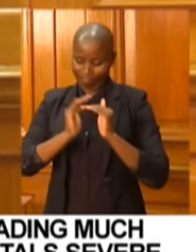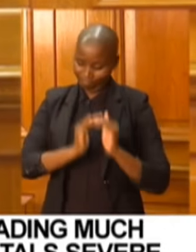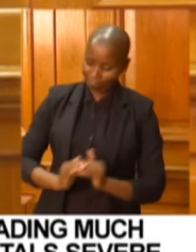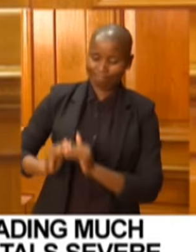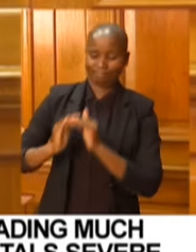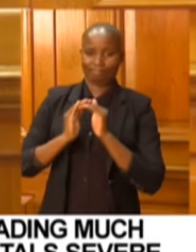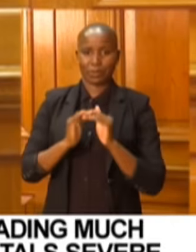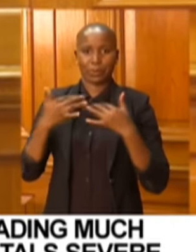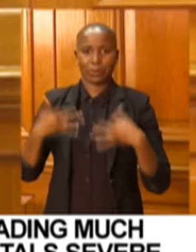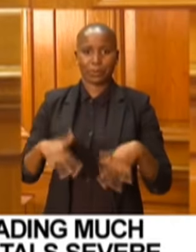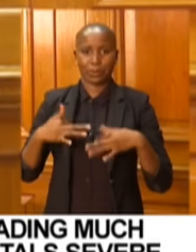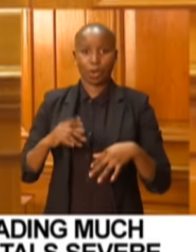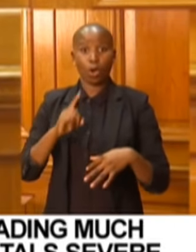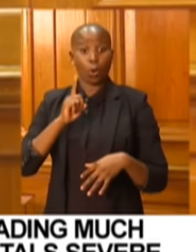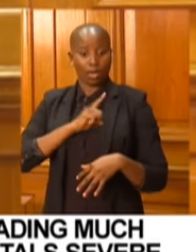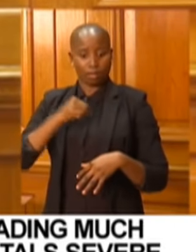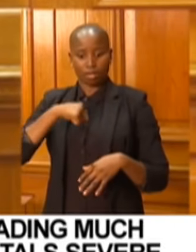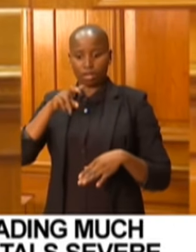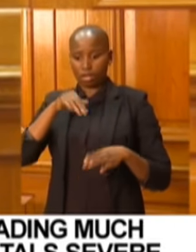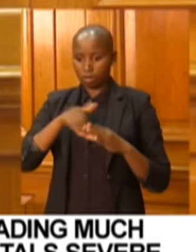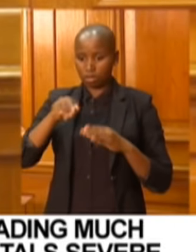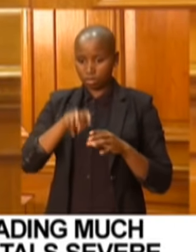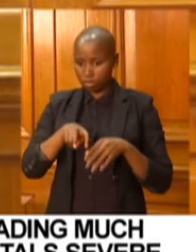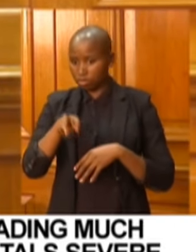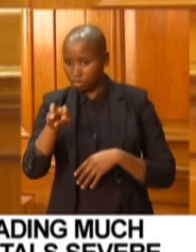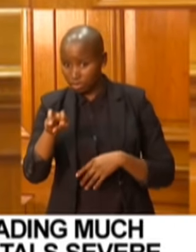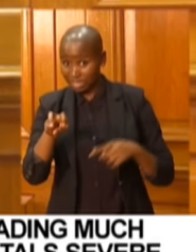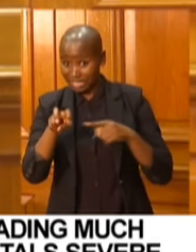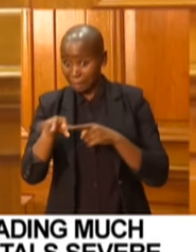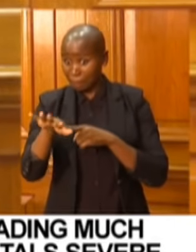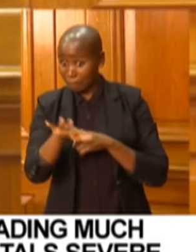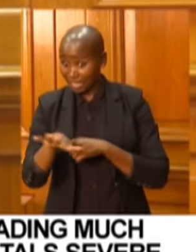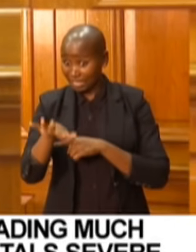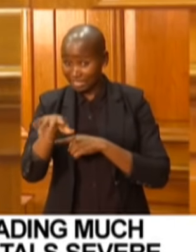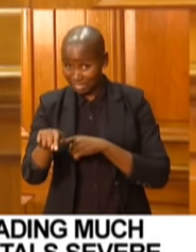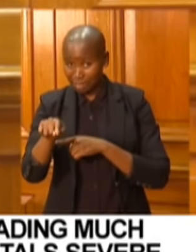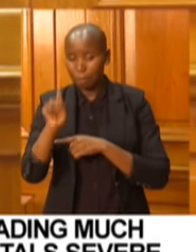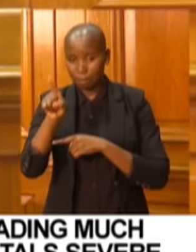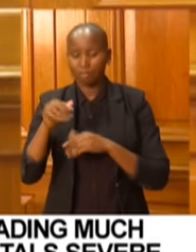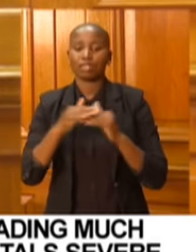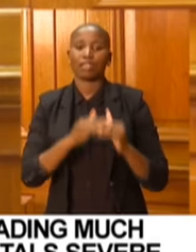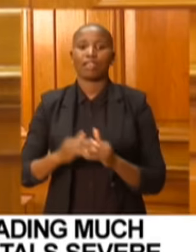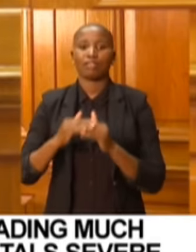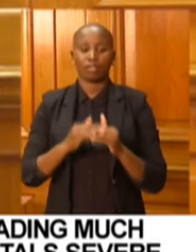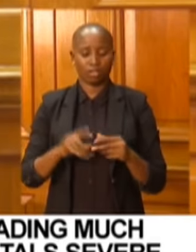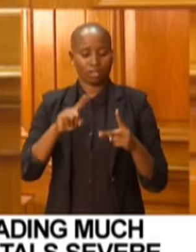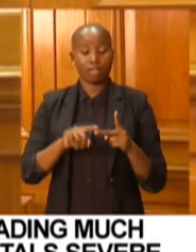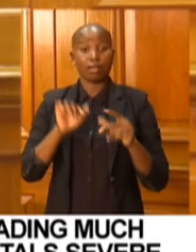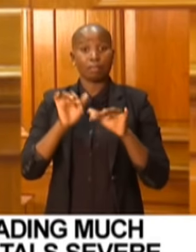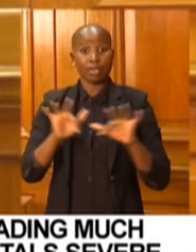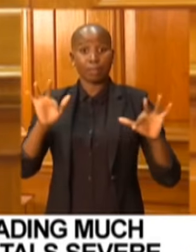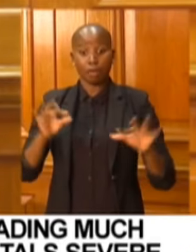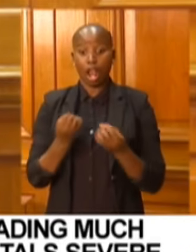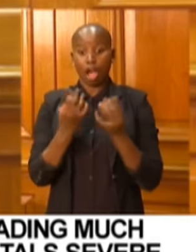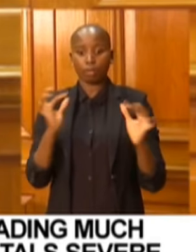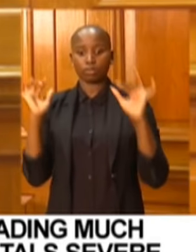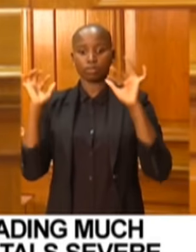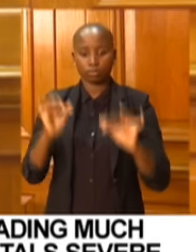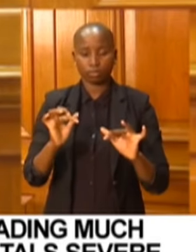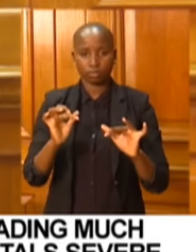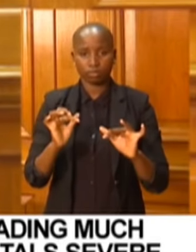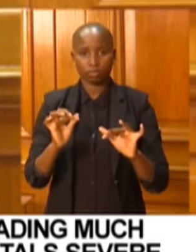the places that we go to and the number of people that we interact with.